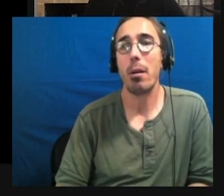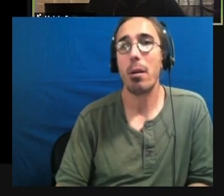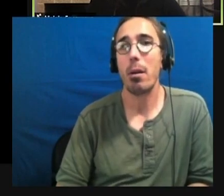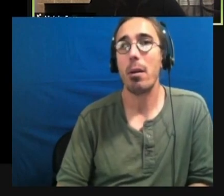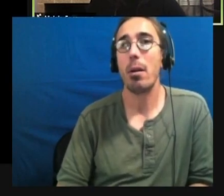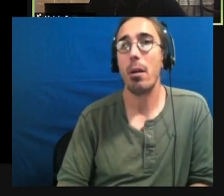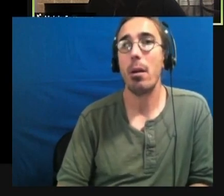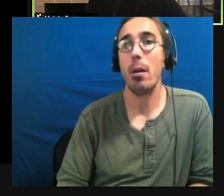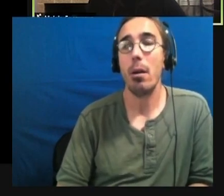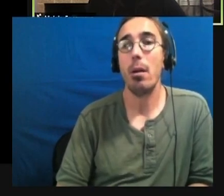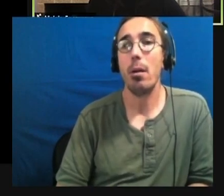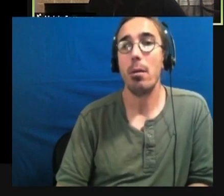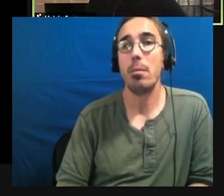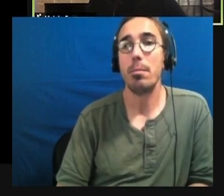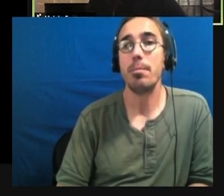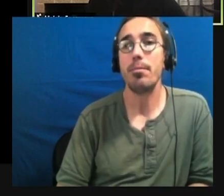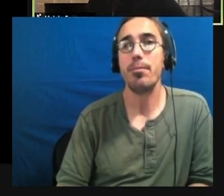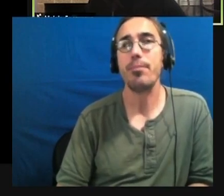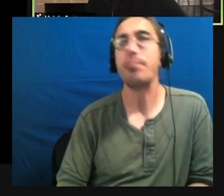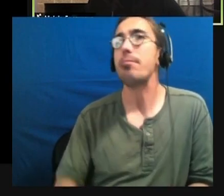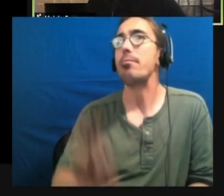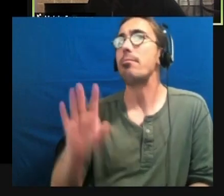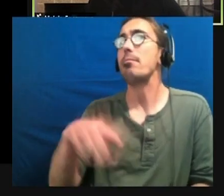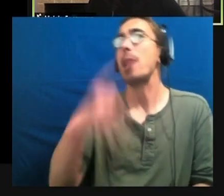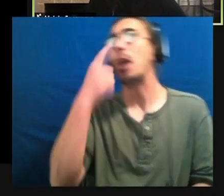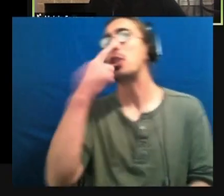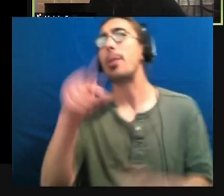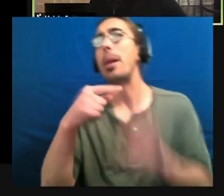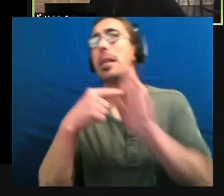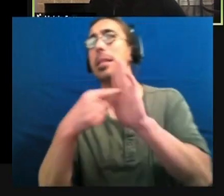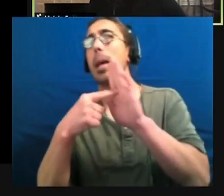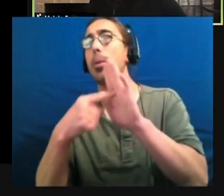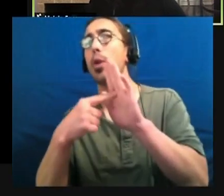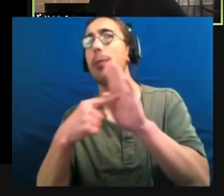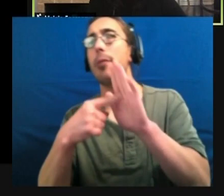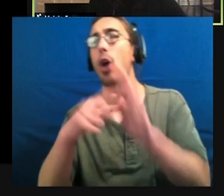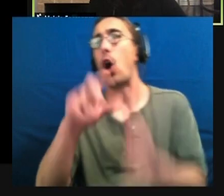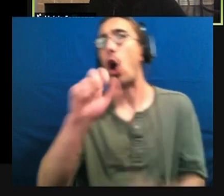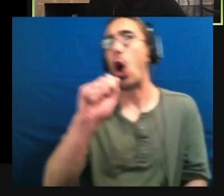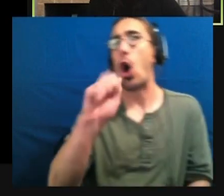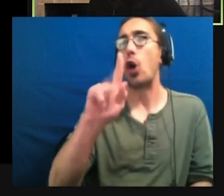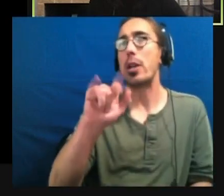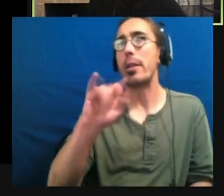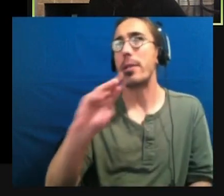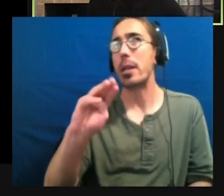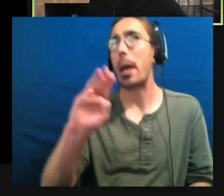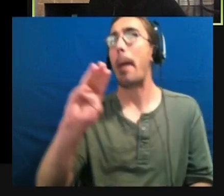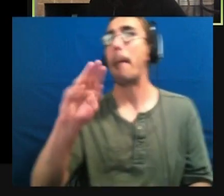Can you give us examples of autistic masking, please?